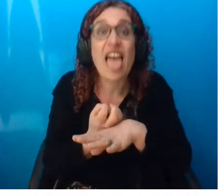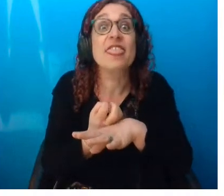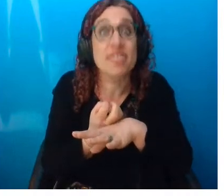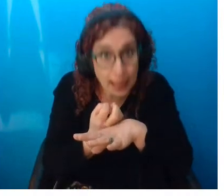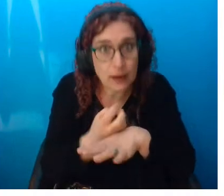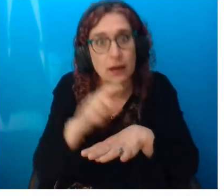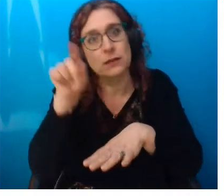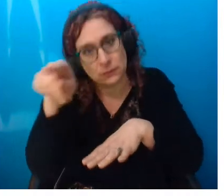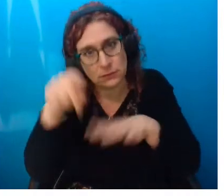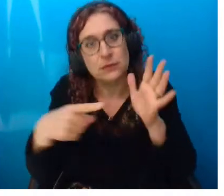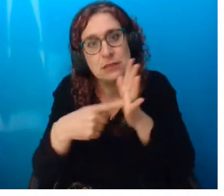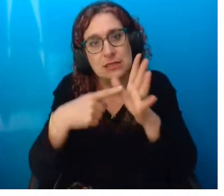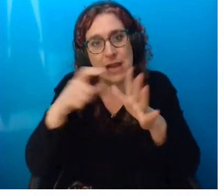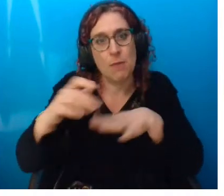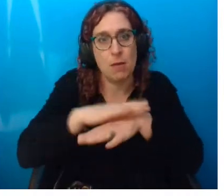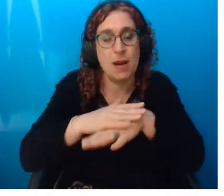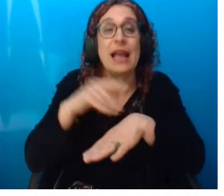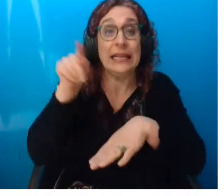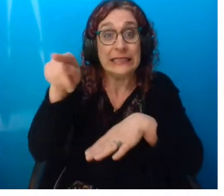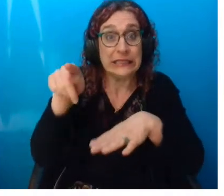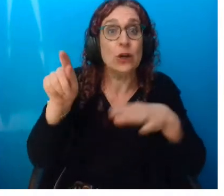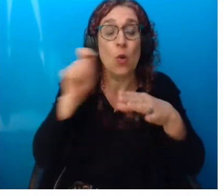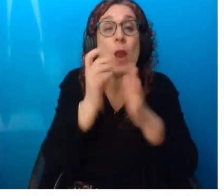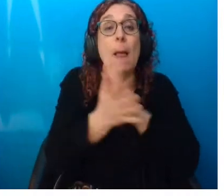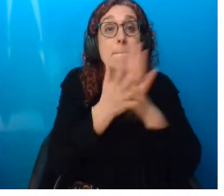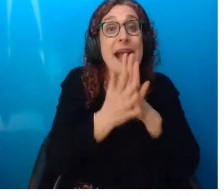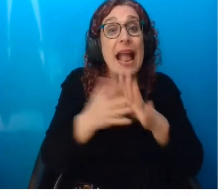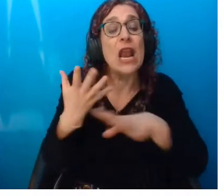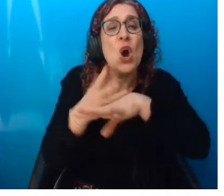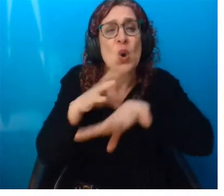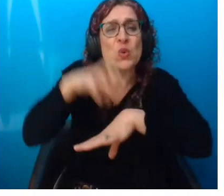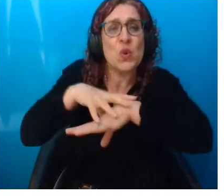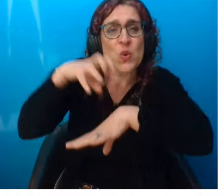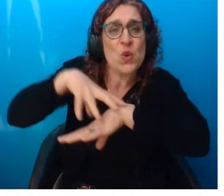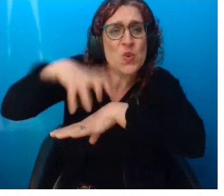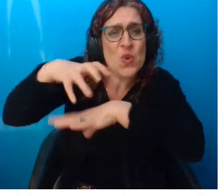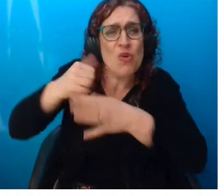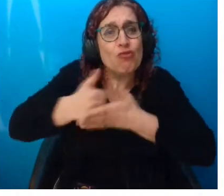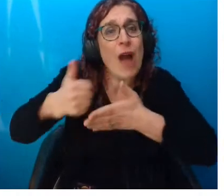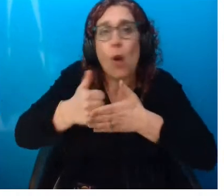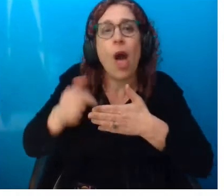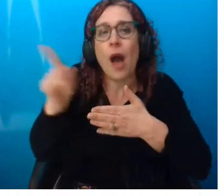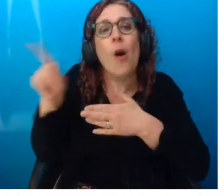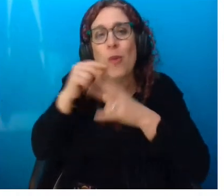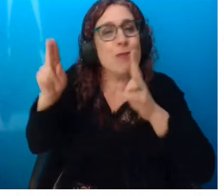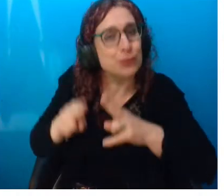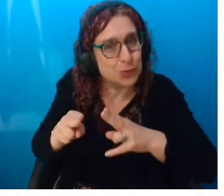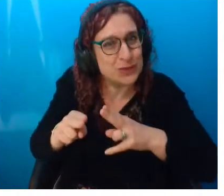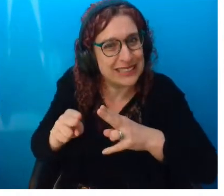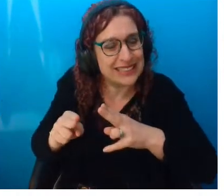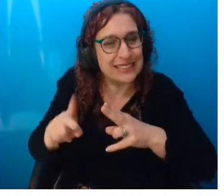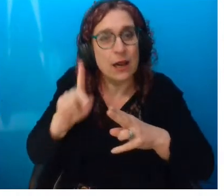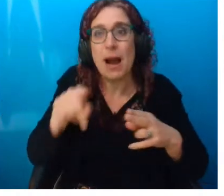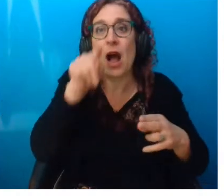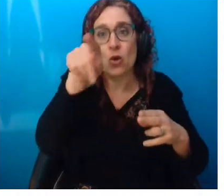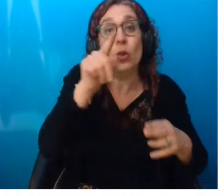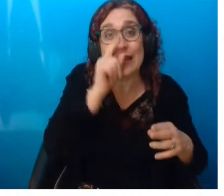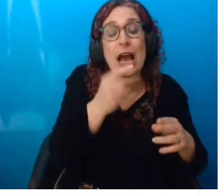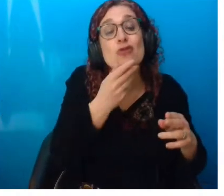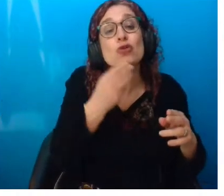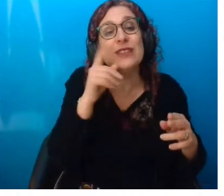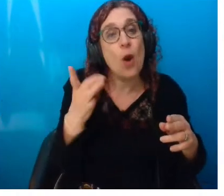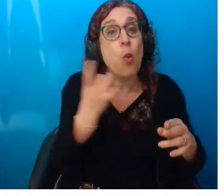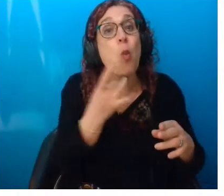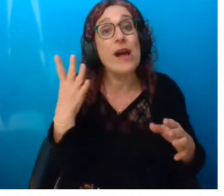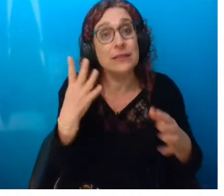at reducing the frequency of flarings. And that, like a topical steroid, can be used once daily rather than twice